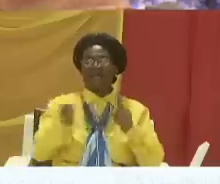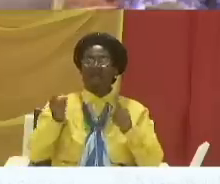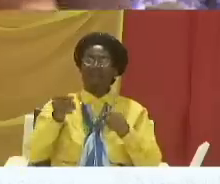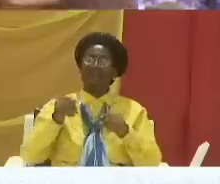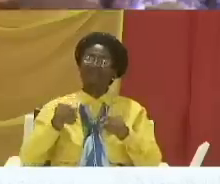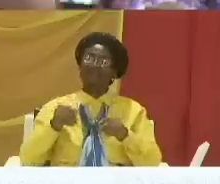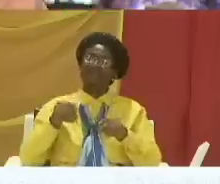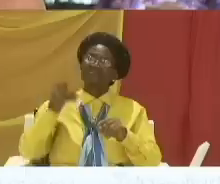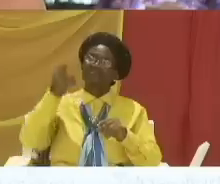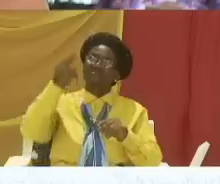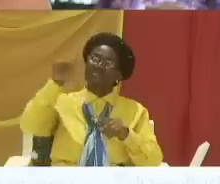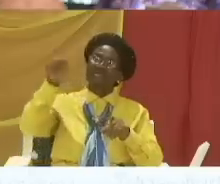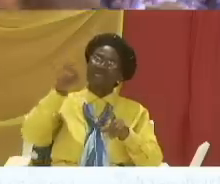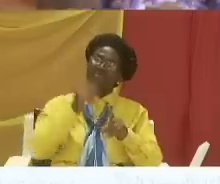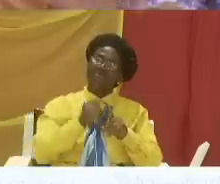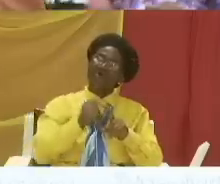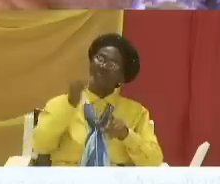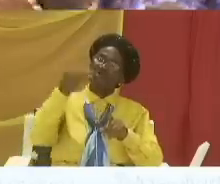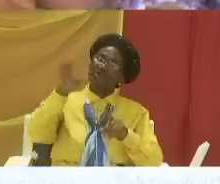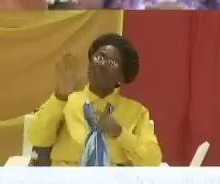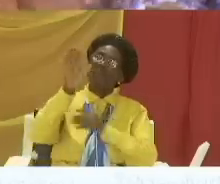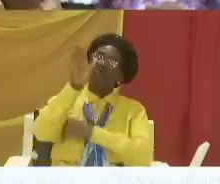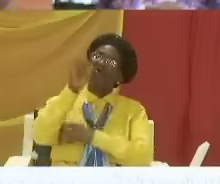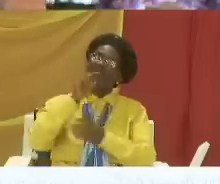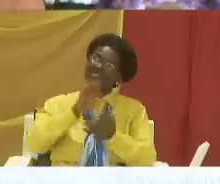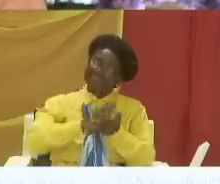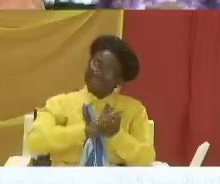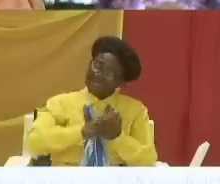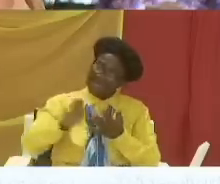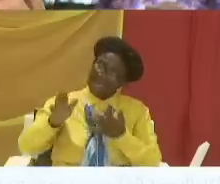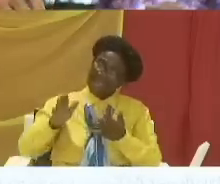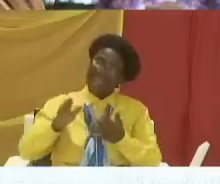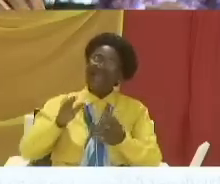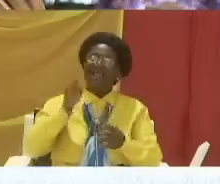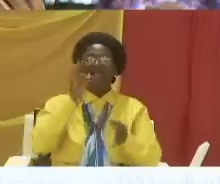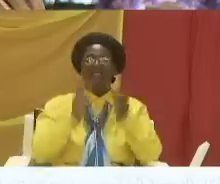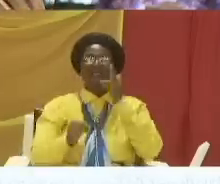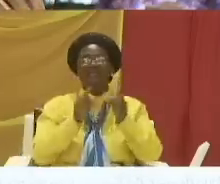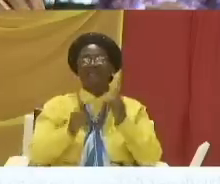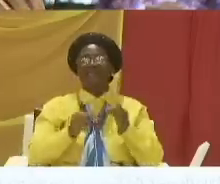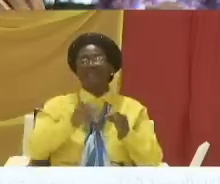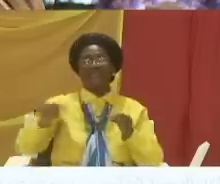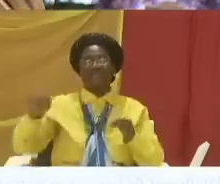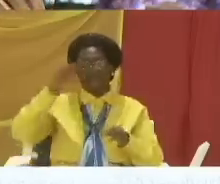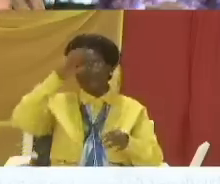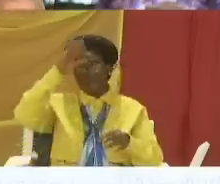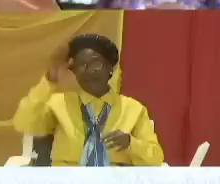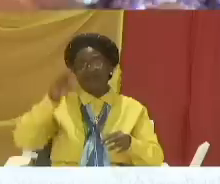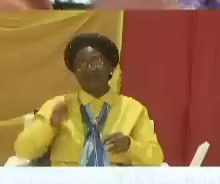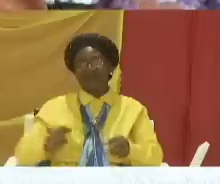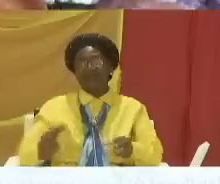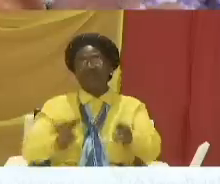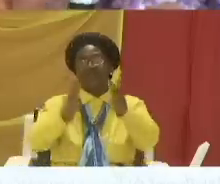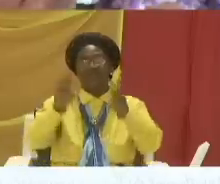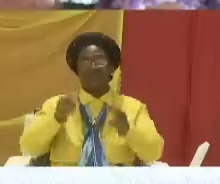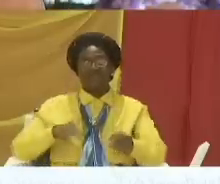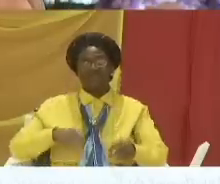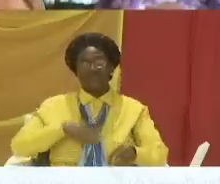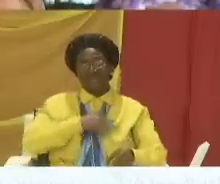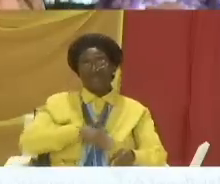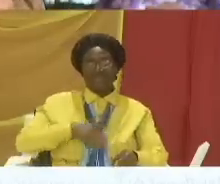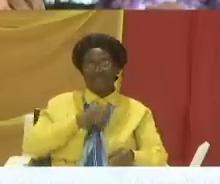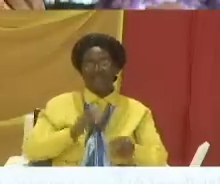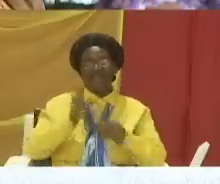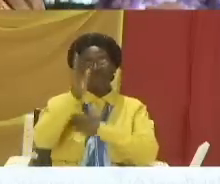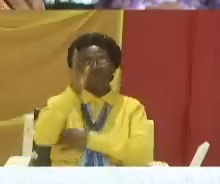The word of God is clear. If a man's ways please God, he will cause even his